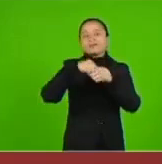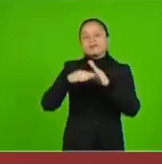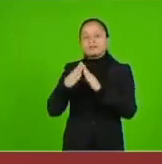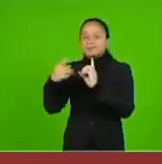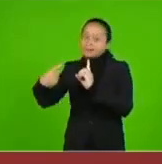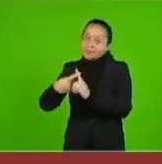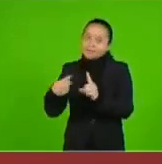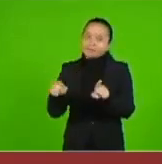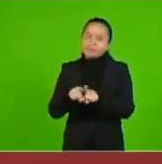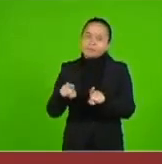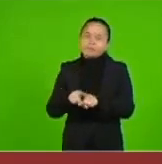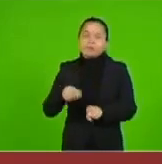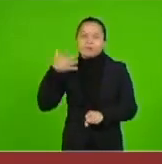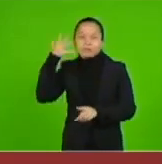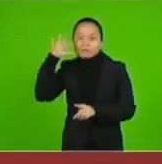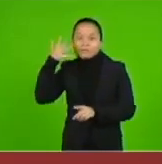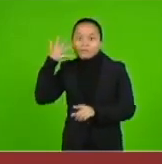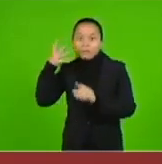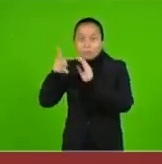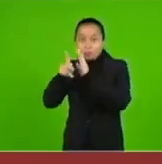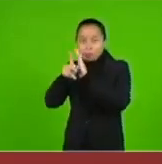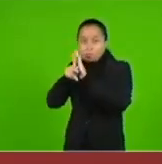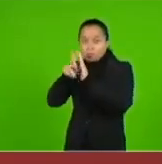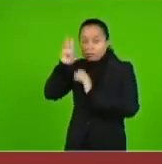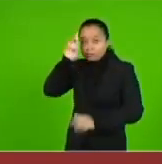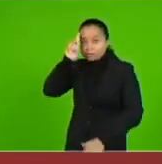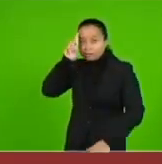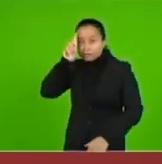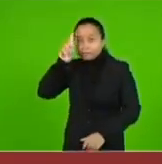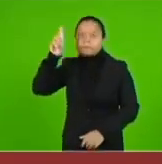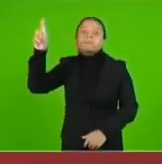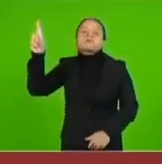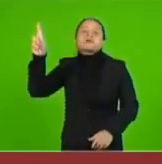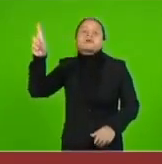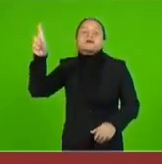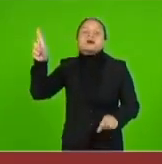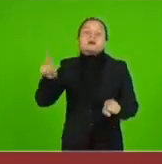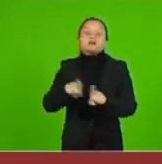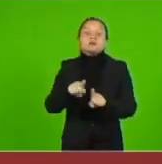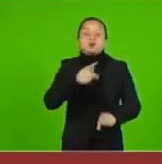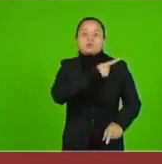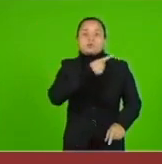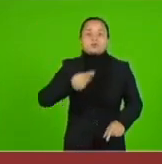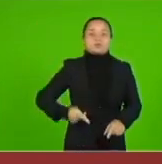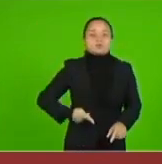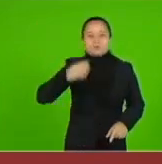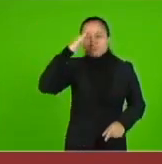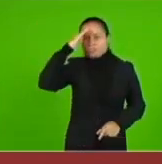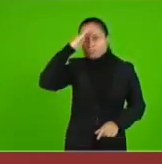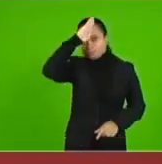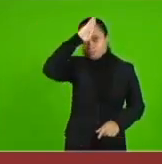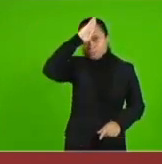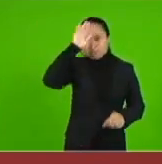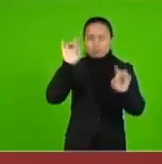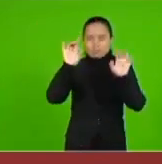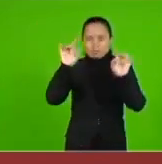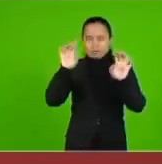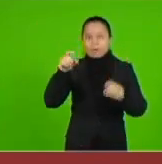we're going to share with joy about a message that is sent by Pastor